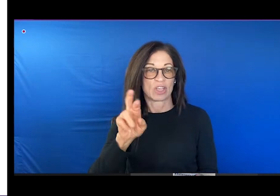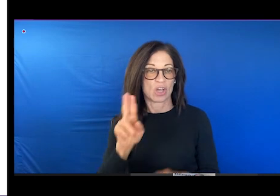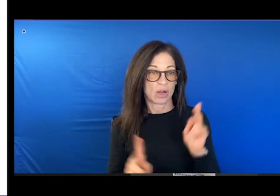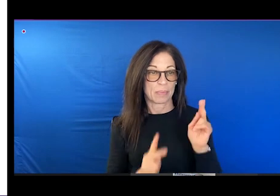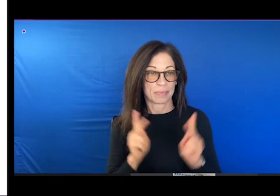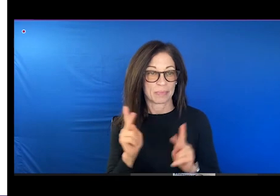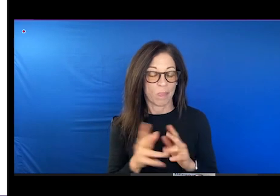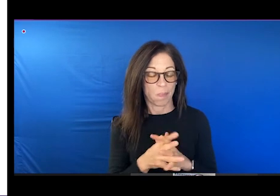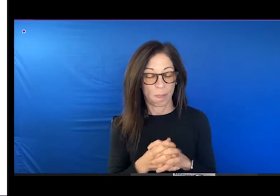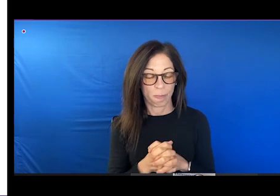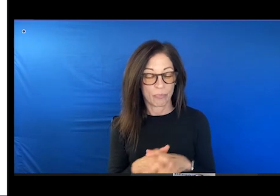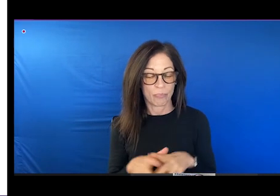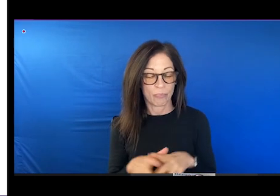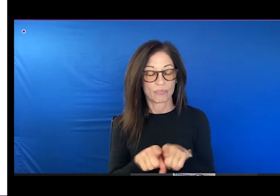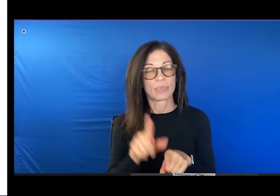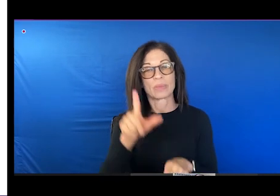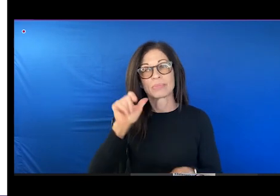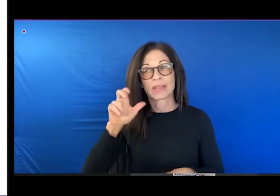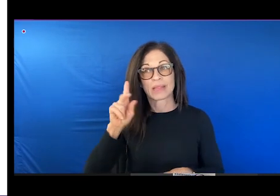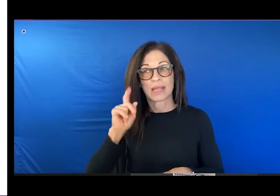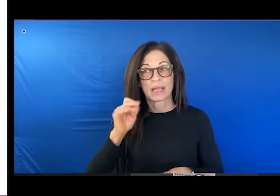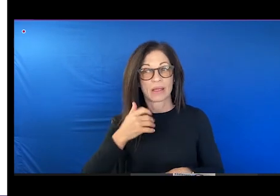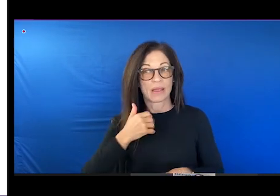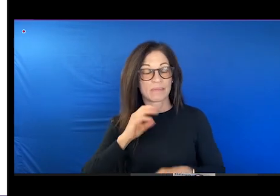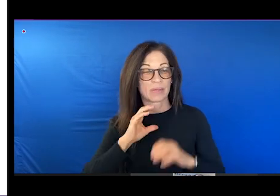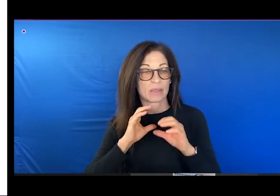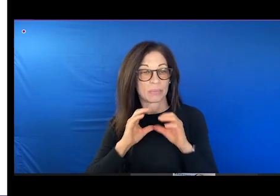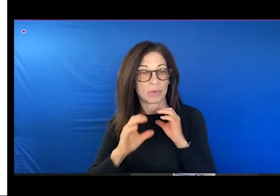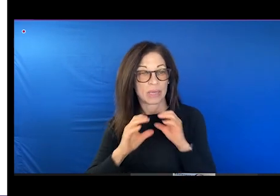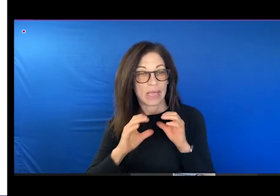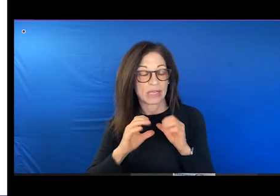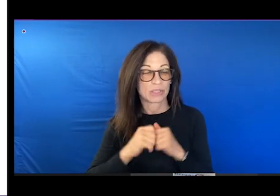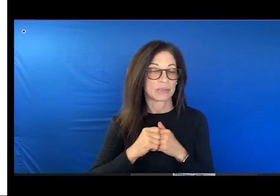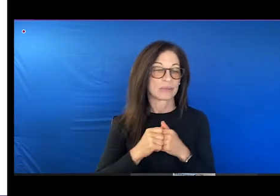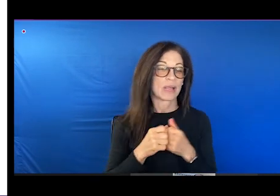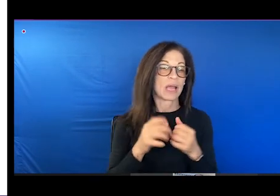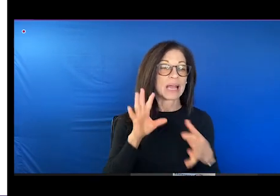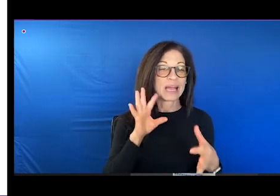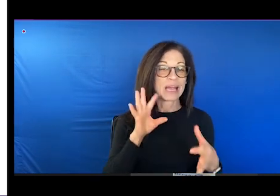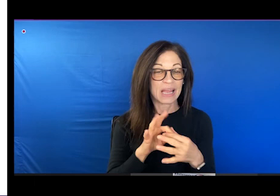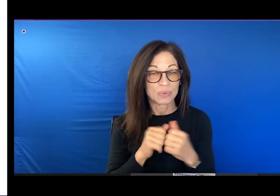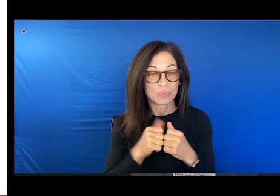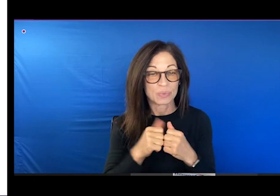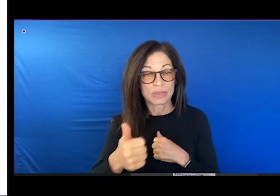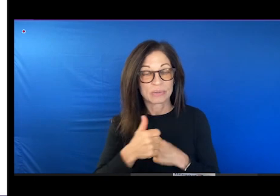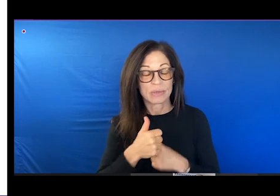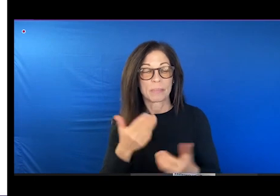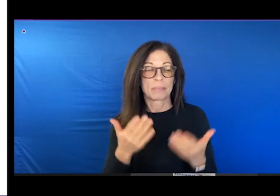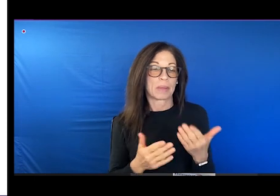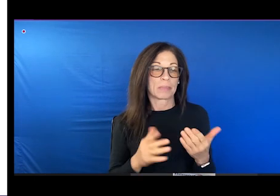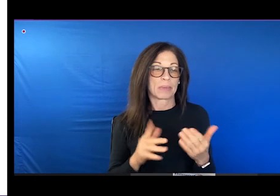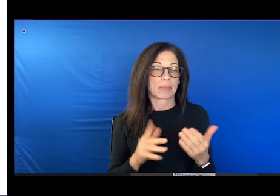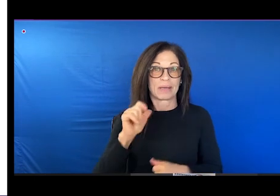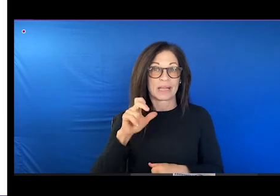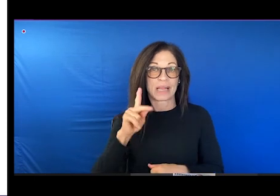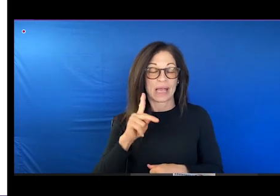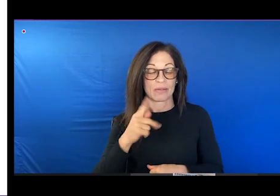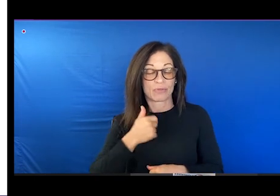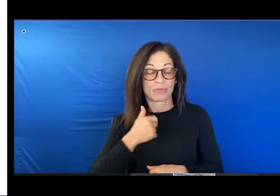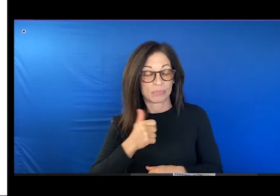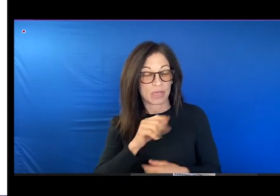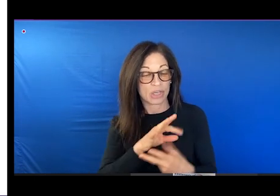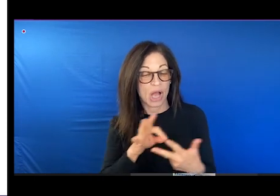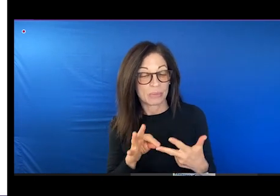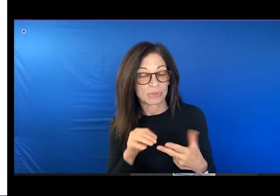VR professionals. There's also lack of communications with public transit, connections with transit. There may be a lack